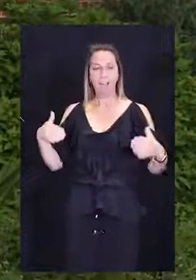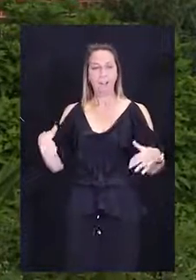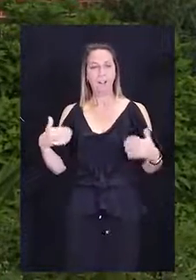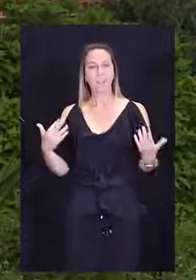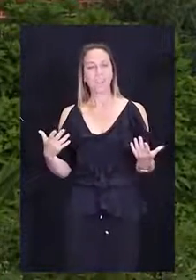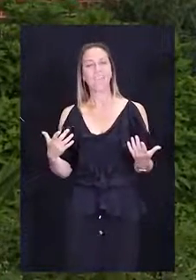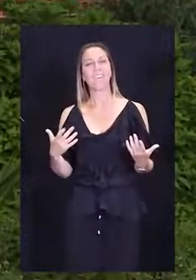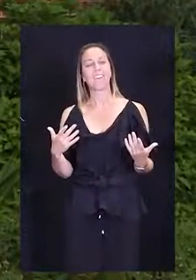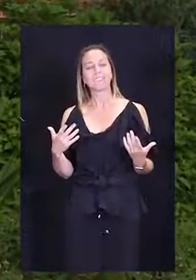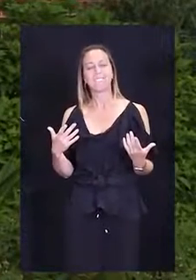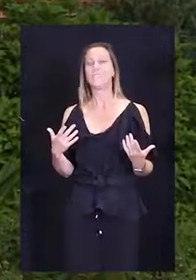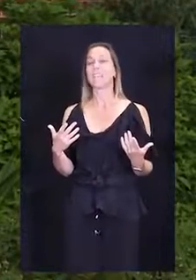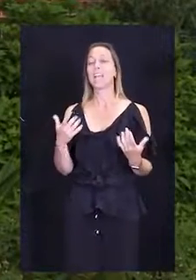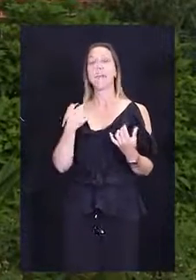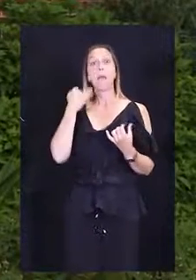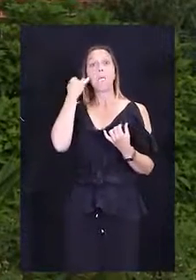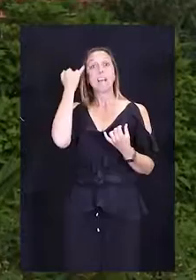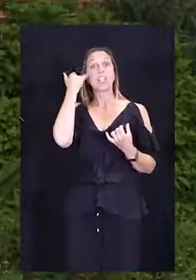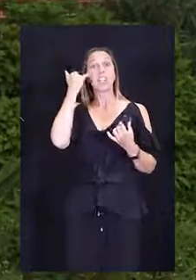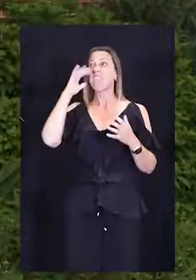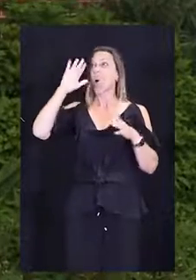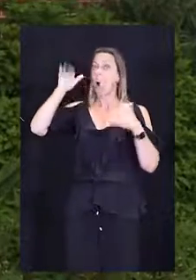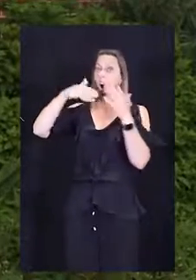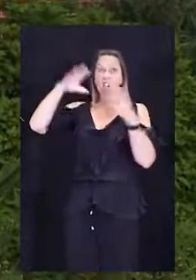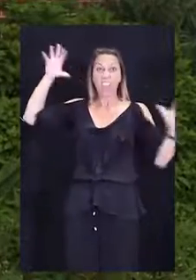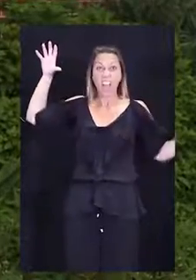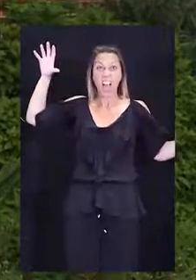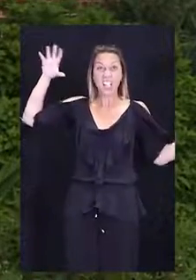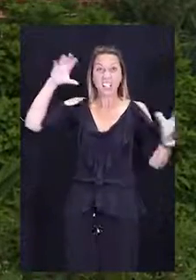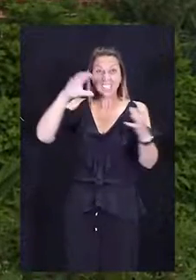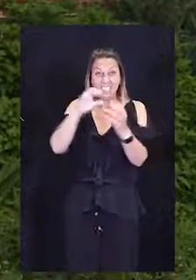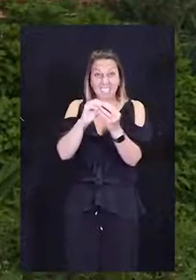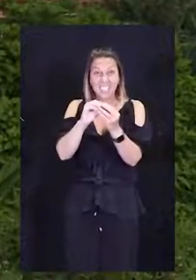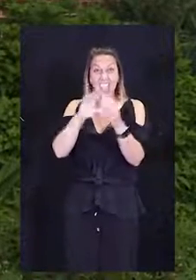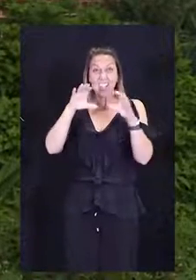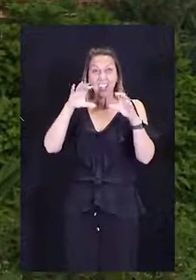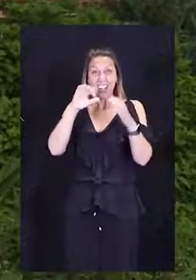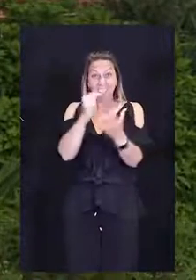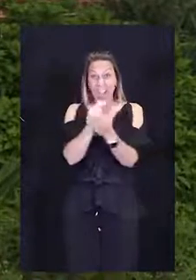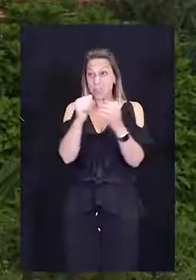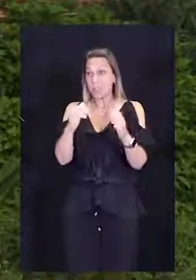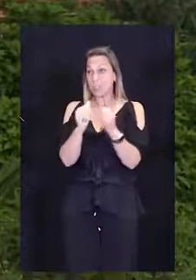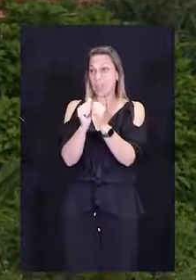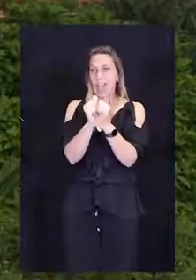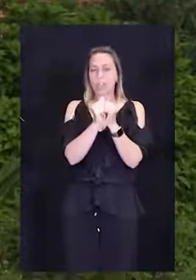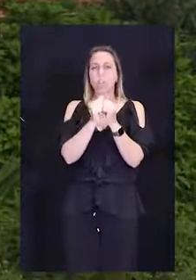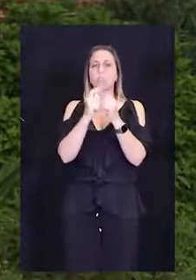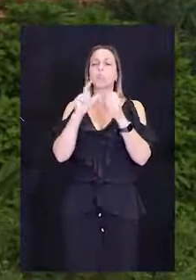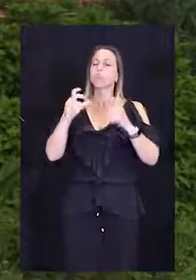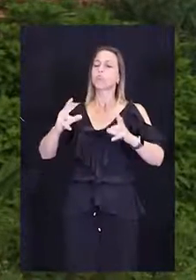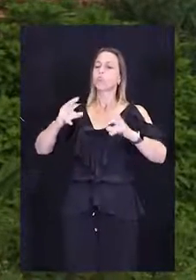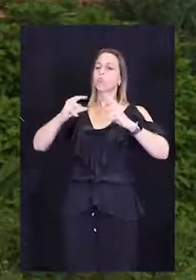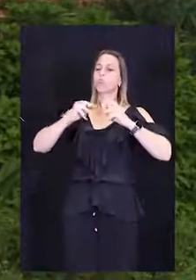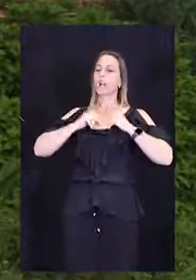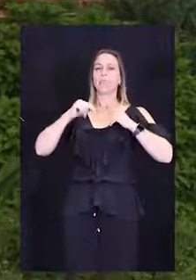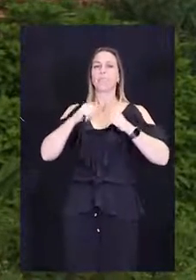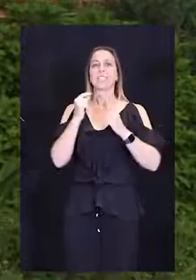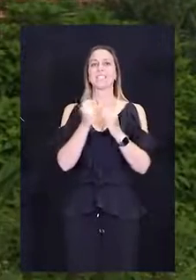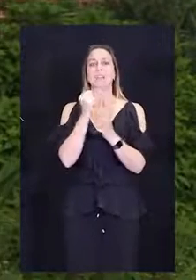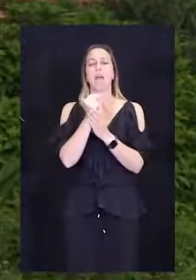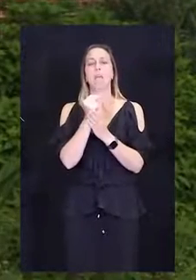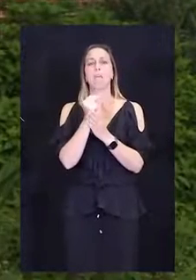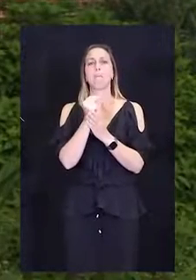but also one that is full of potential. Just imagine if all 1.5 billion of us embraced this unusual time in world